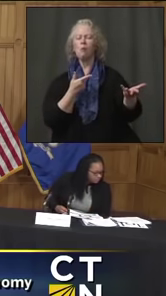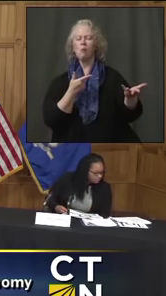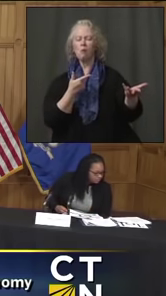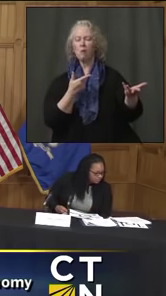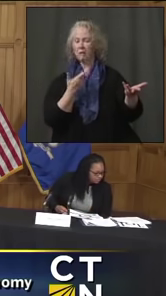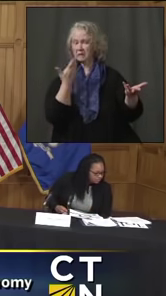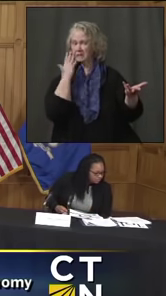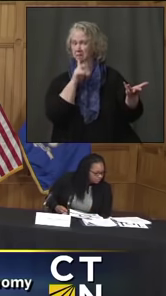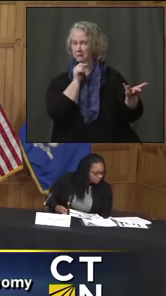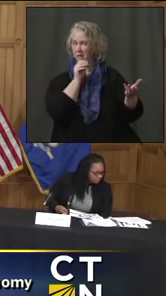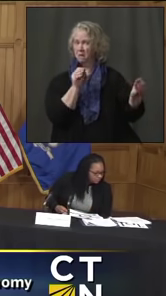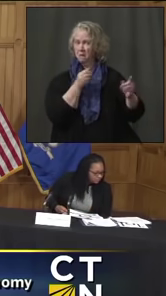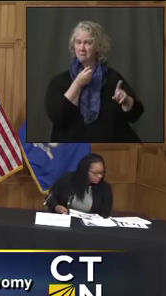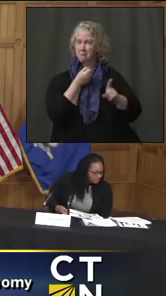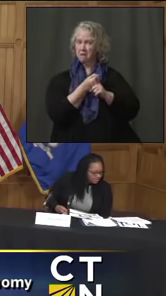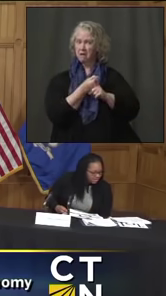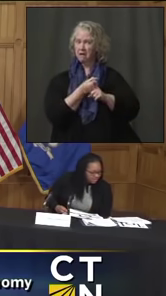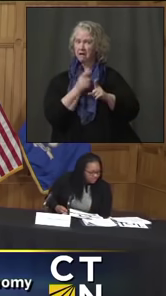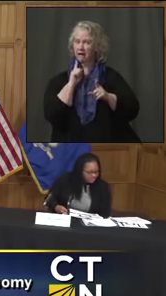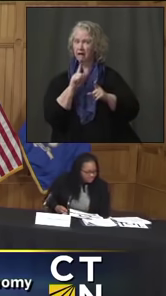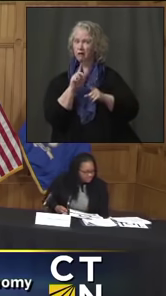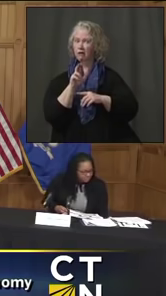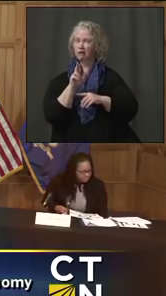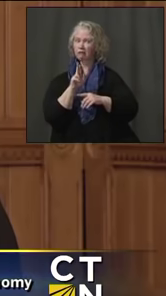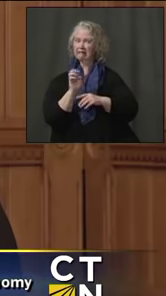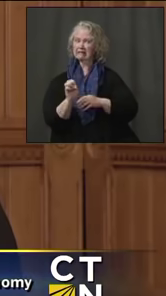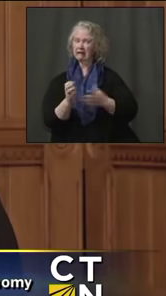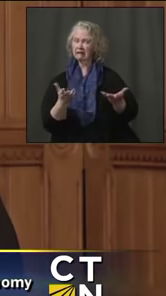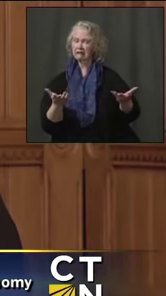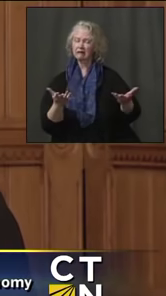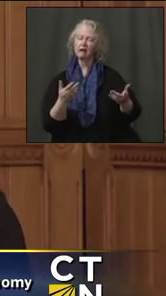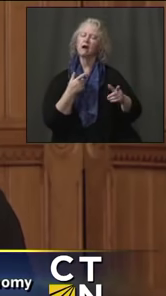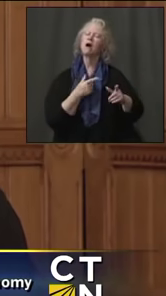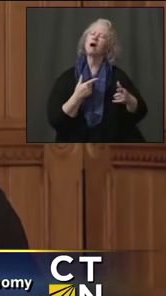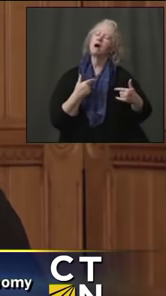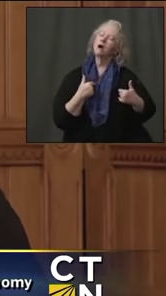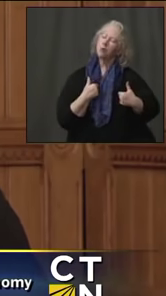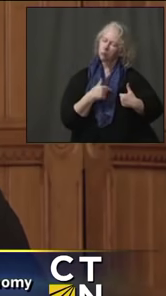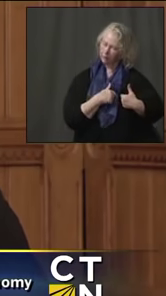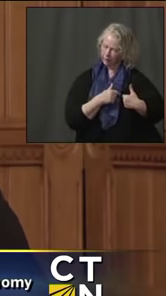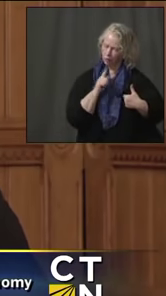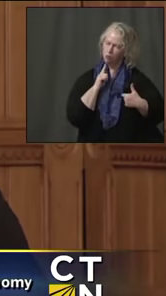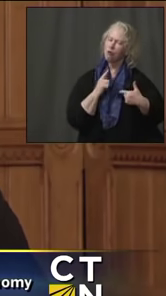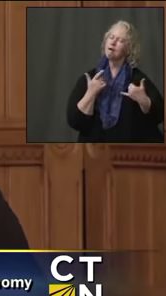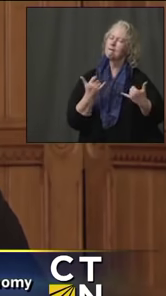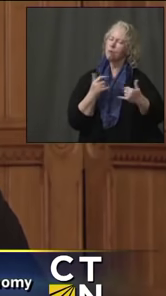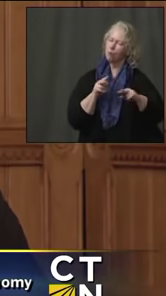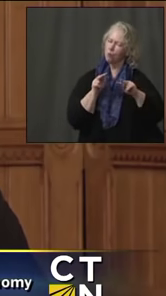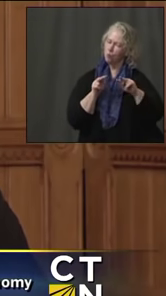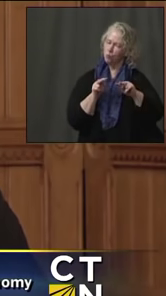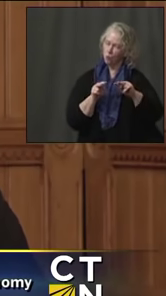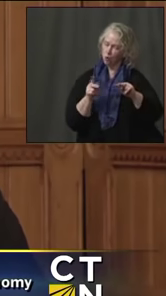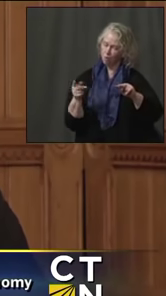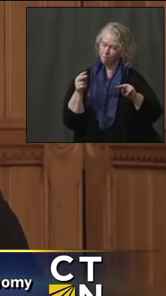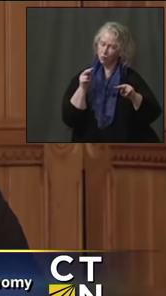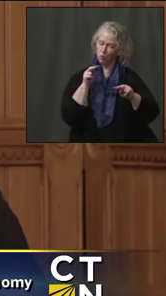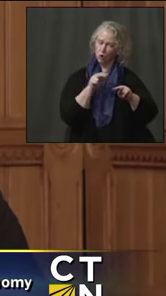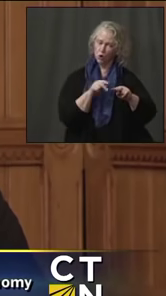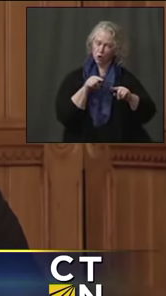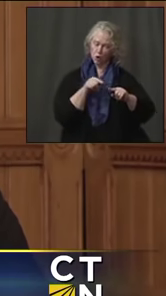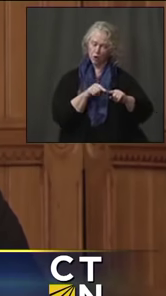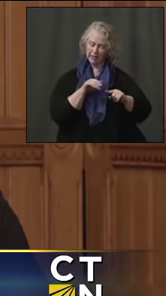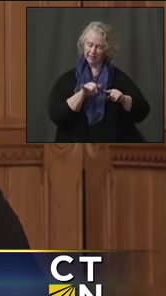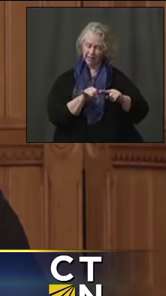impact on the real estate market? Obviously, we're continuing to monitor. You will notice that in the consensus